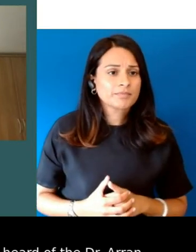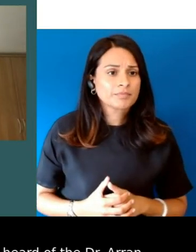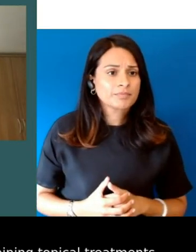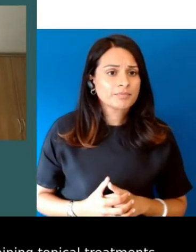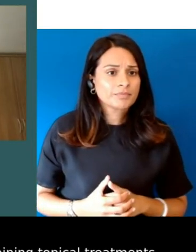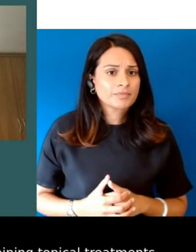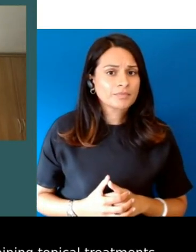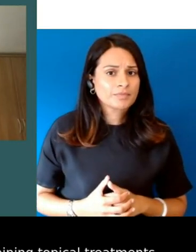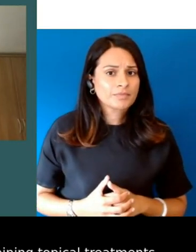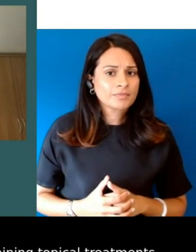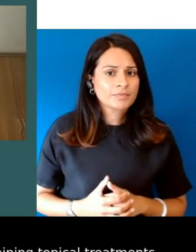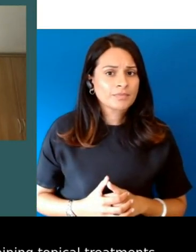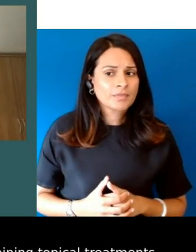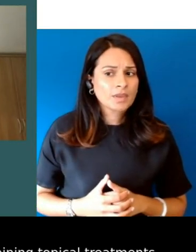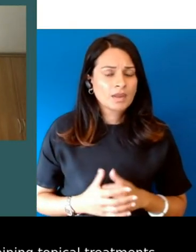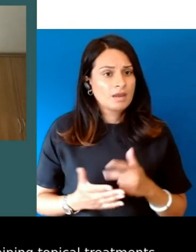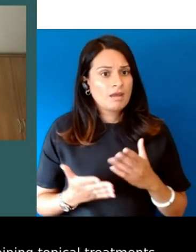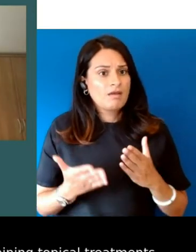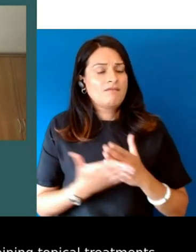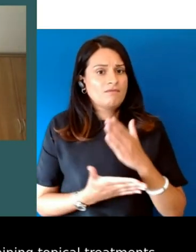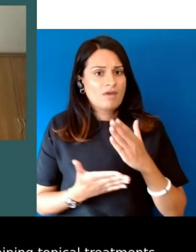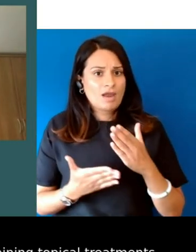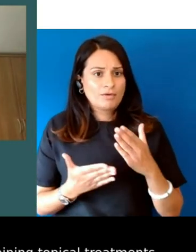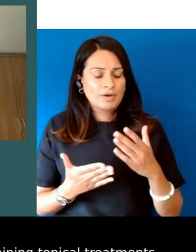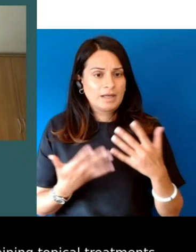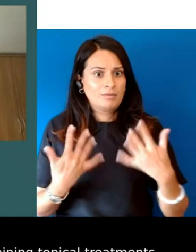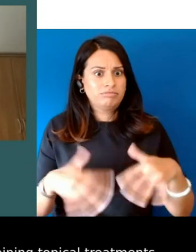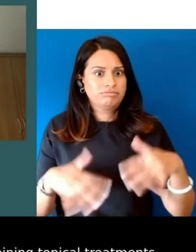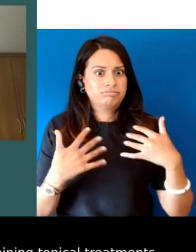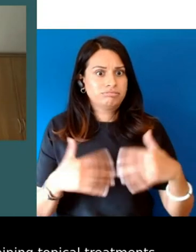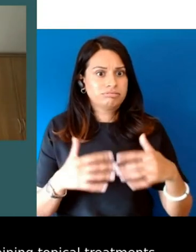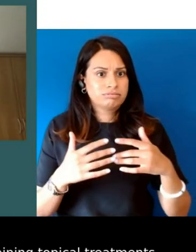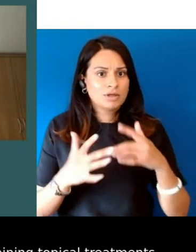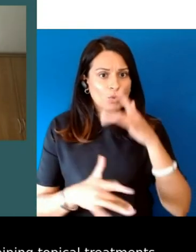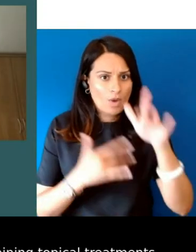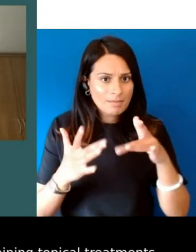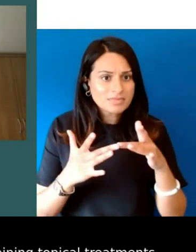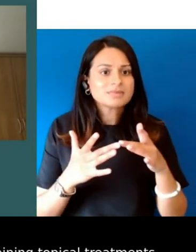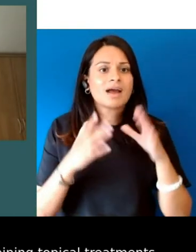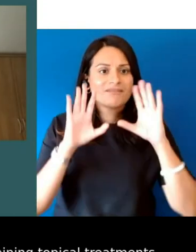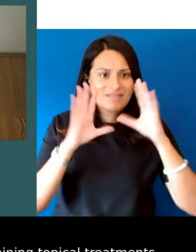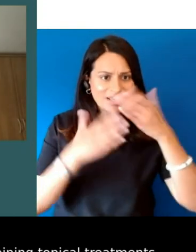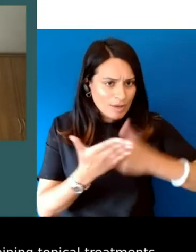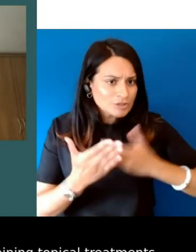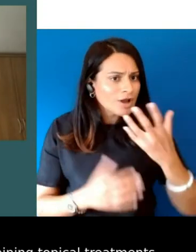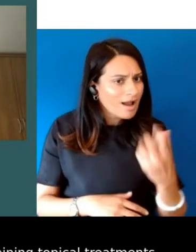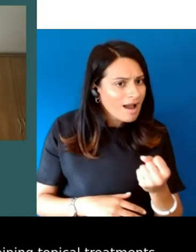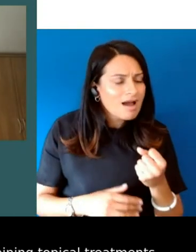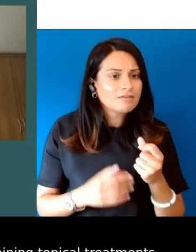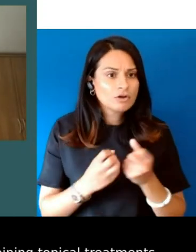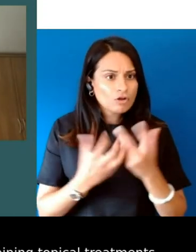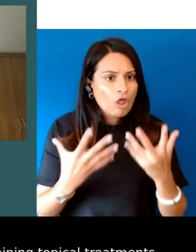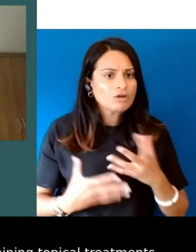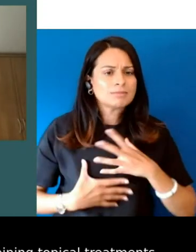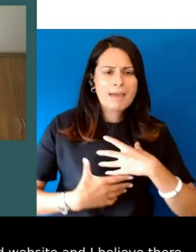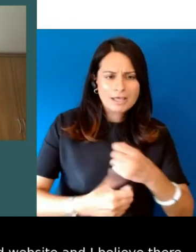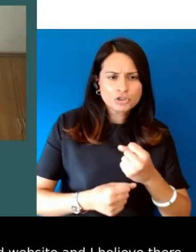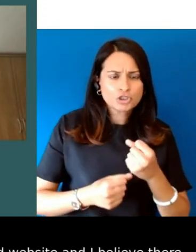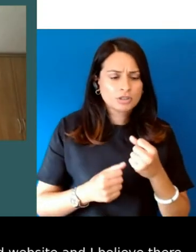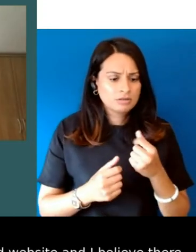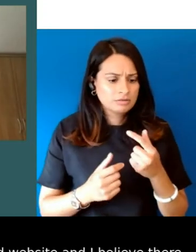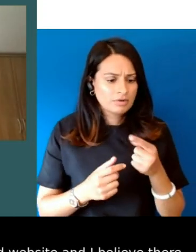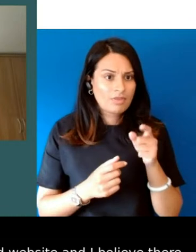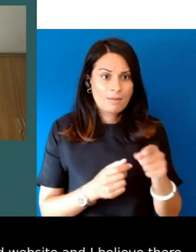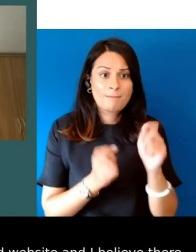compelling facebook page and website and i i believe you know there's a lot of passion with this method now